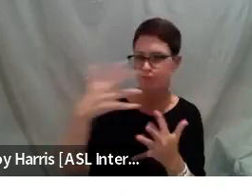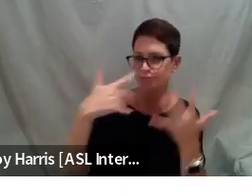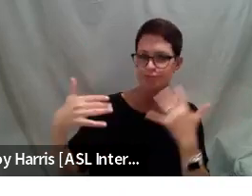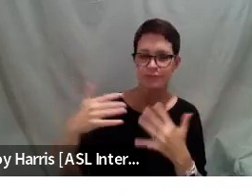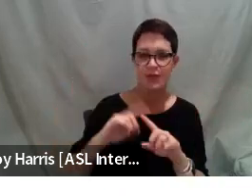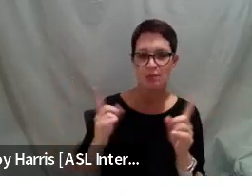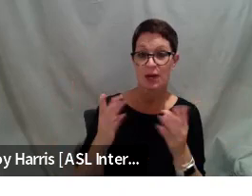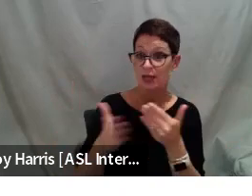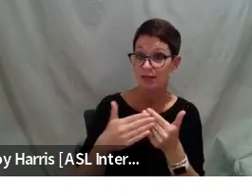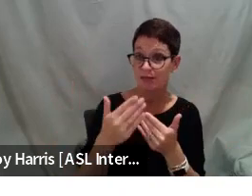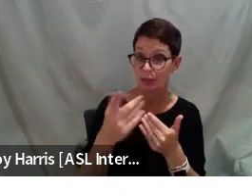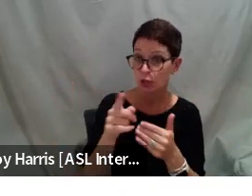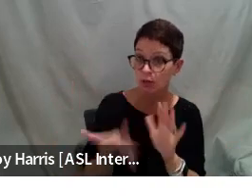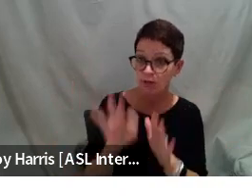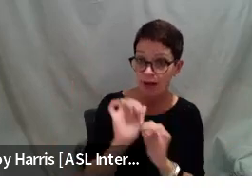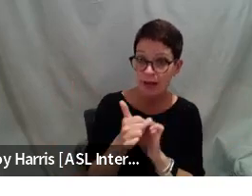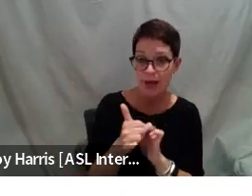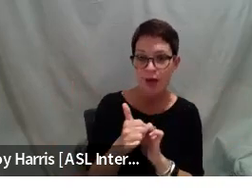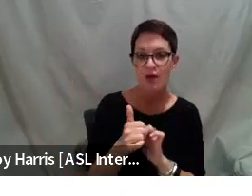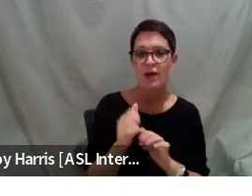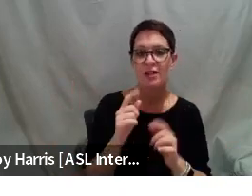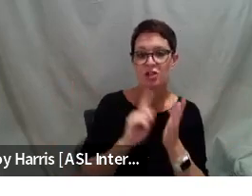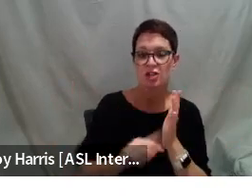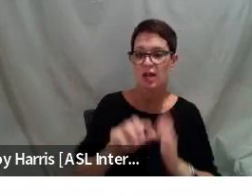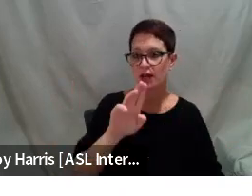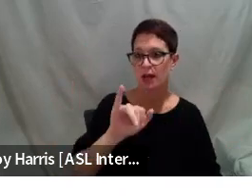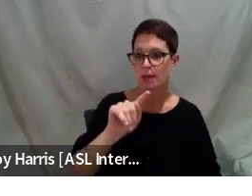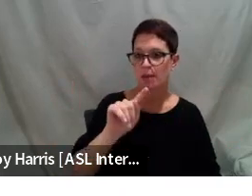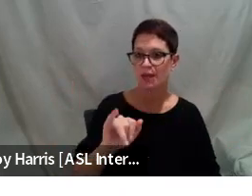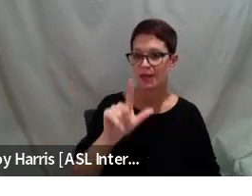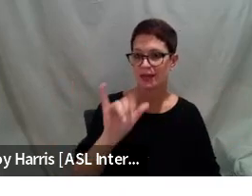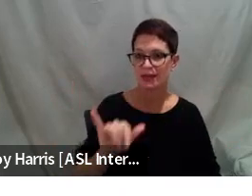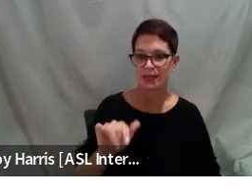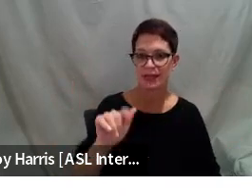to you, you can visit